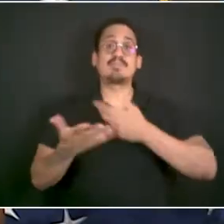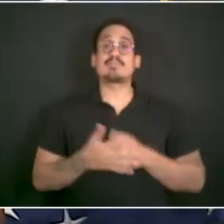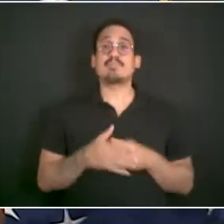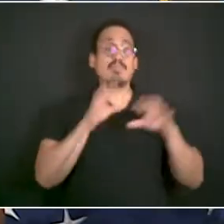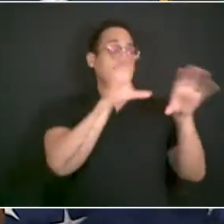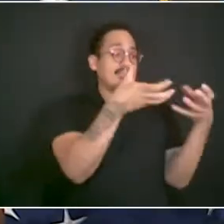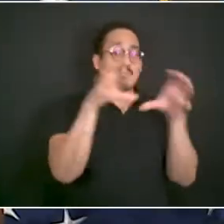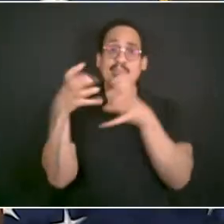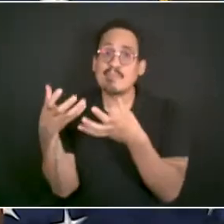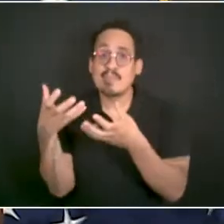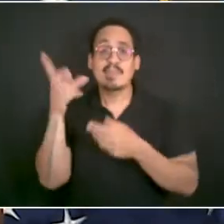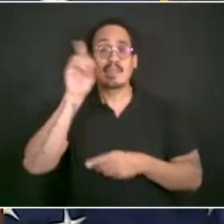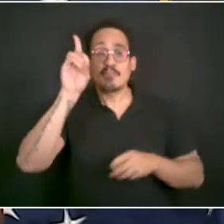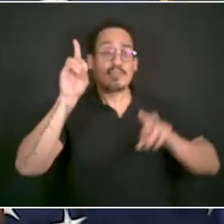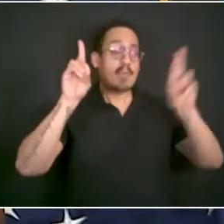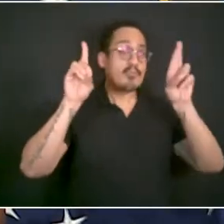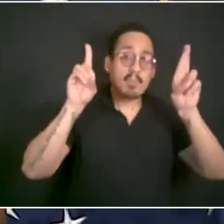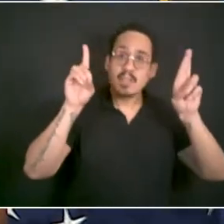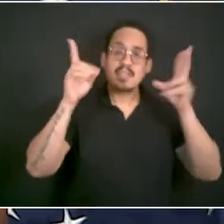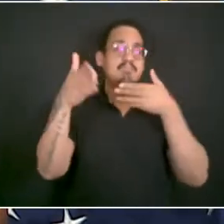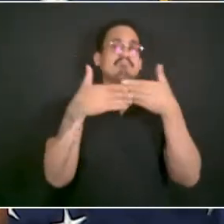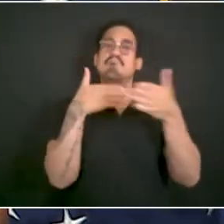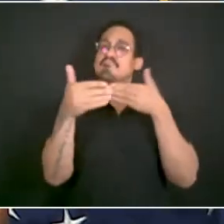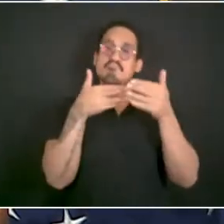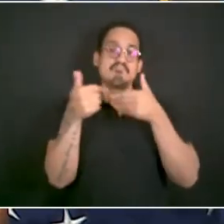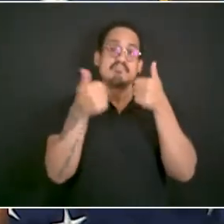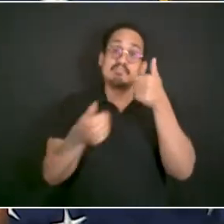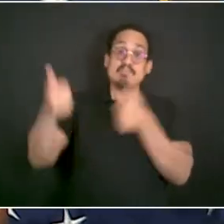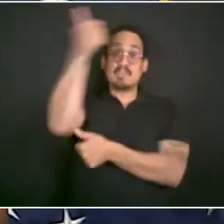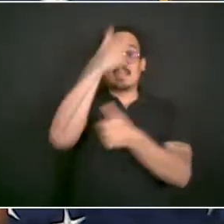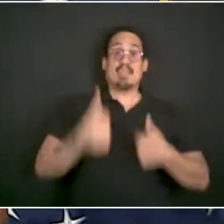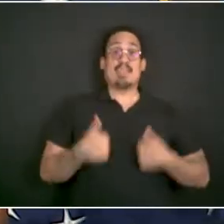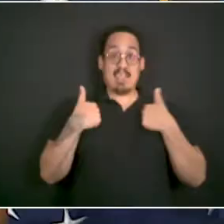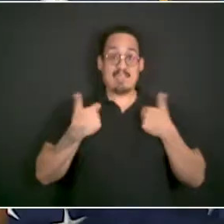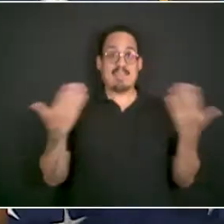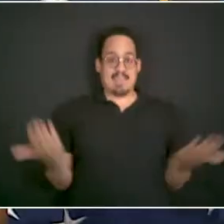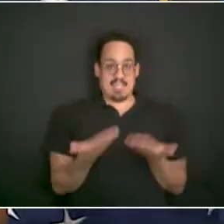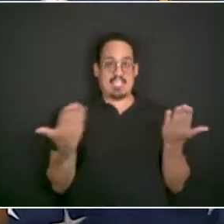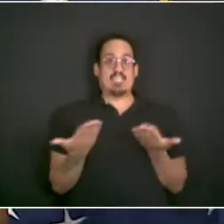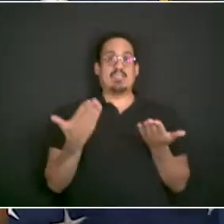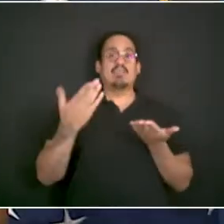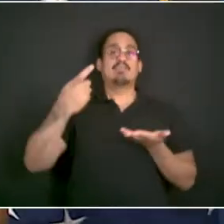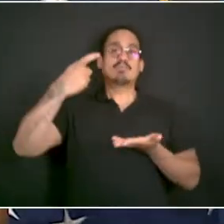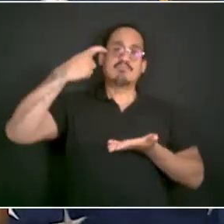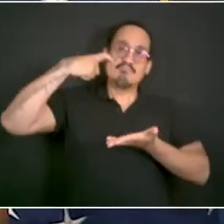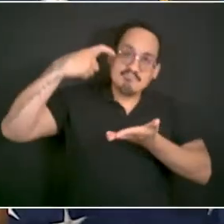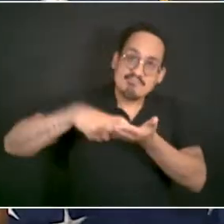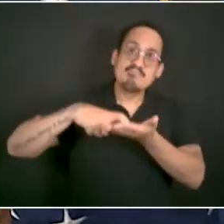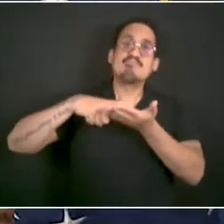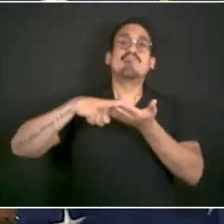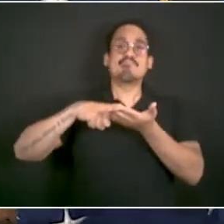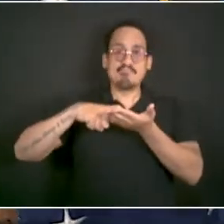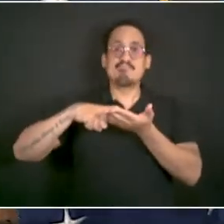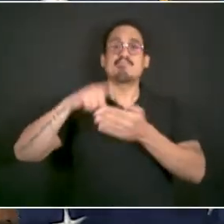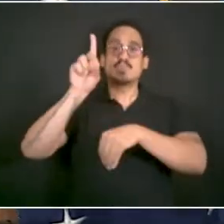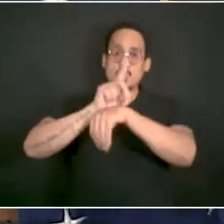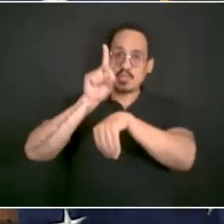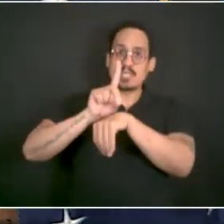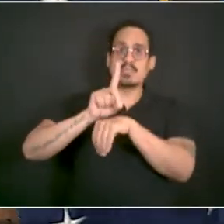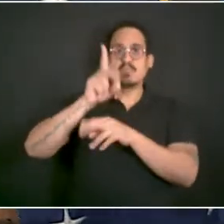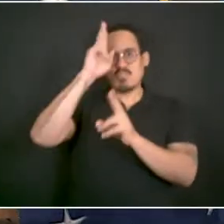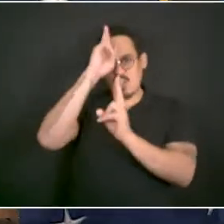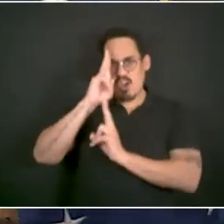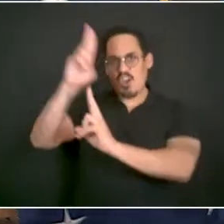here. And it transcends life. And so we're here to recognize our brothers and sisters who served in the